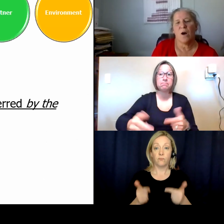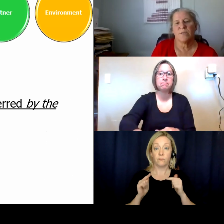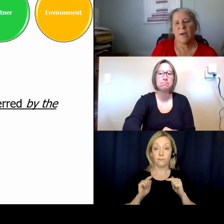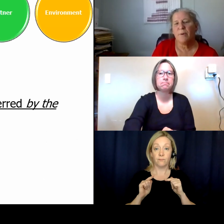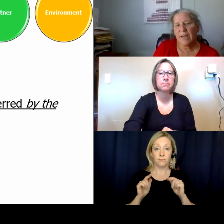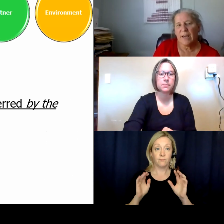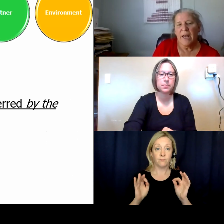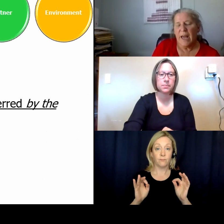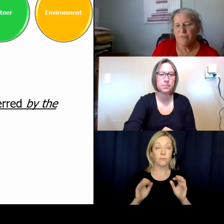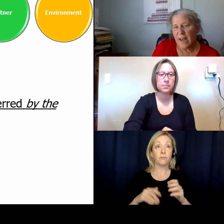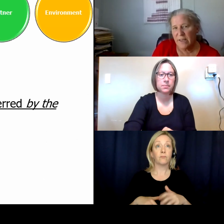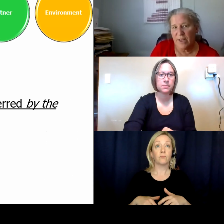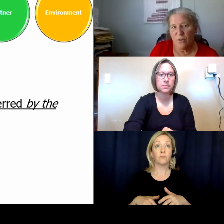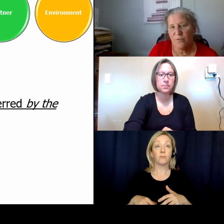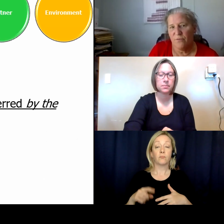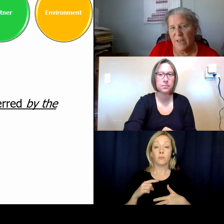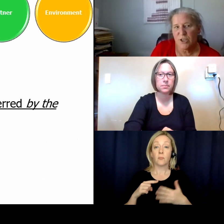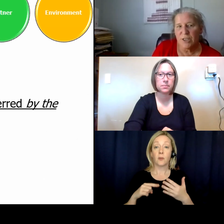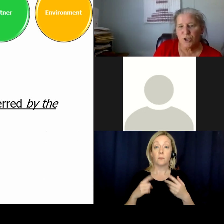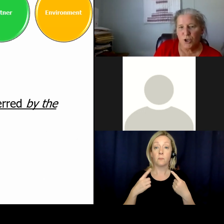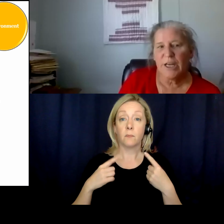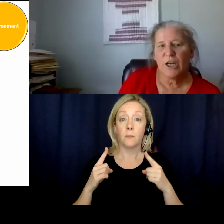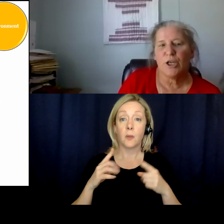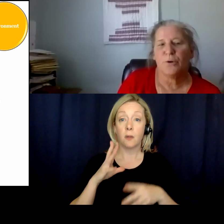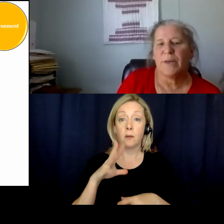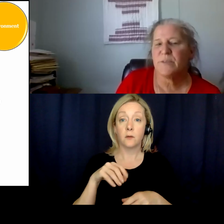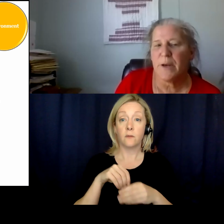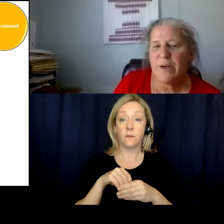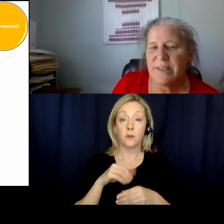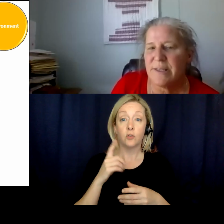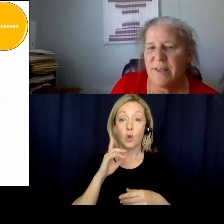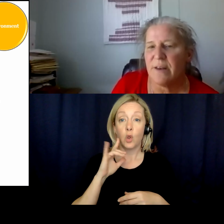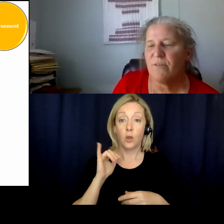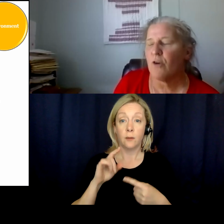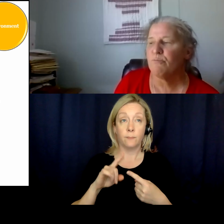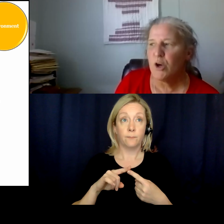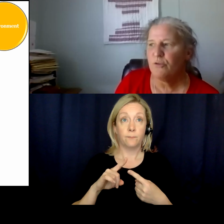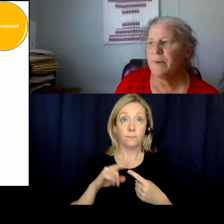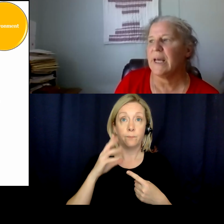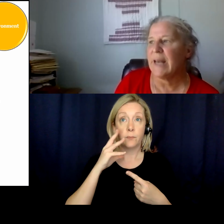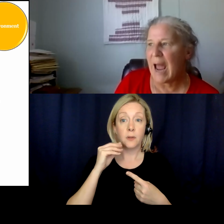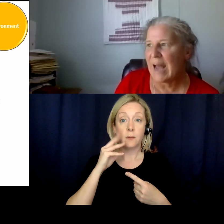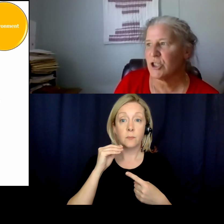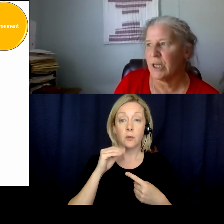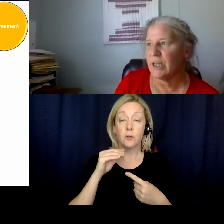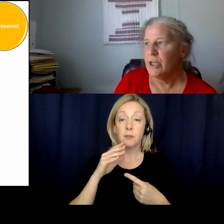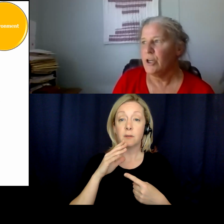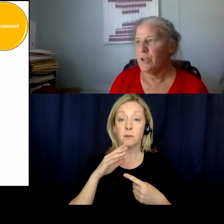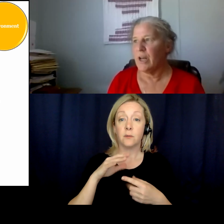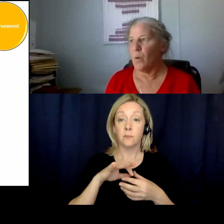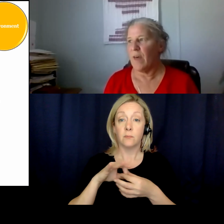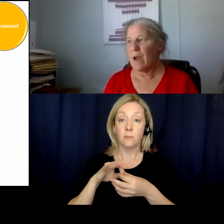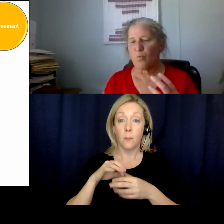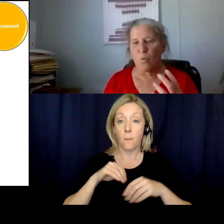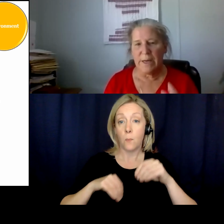Okay, so some of the effective intervention should include experiences that involve movement and action.